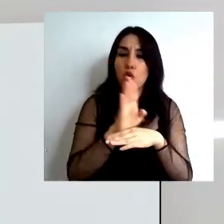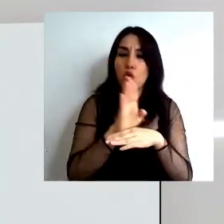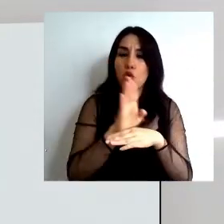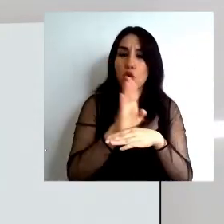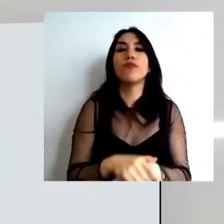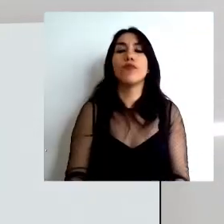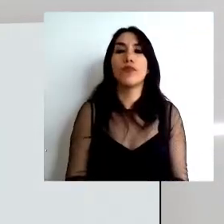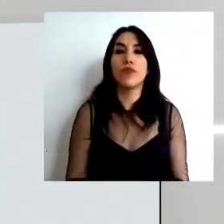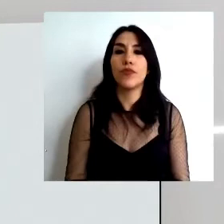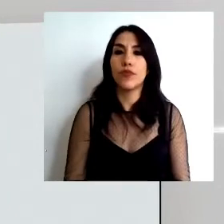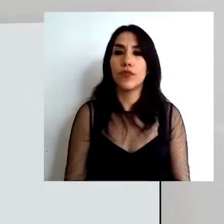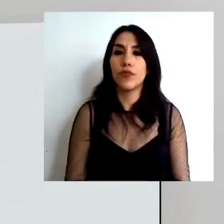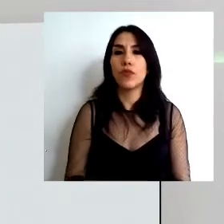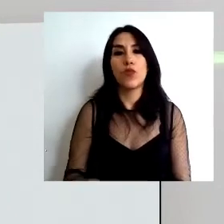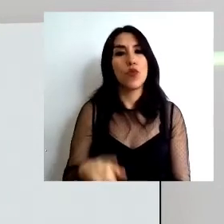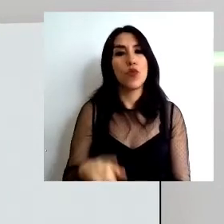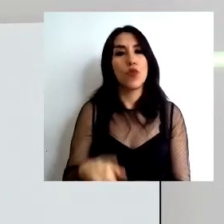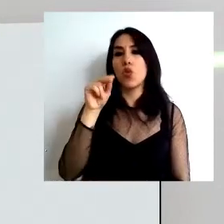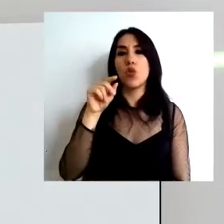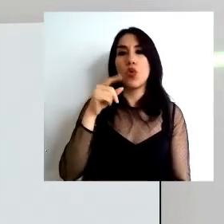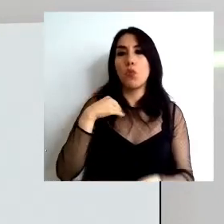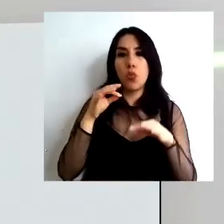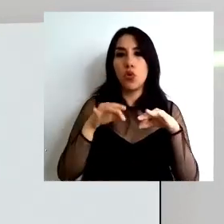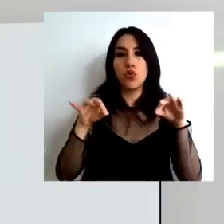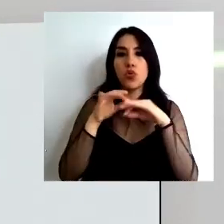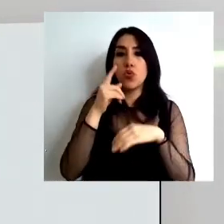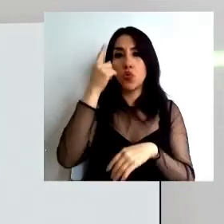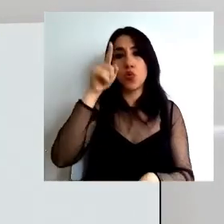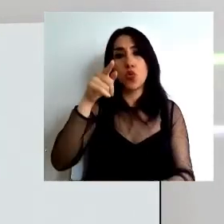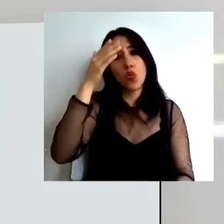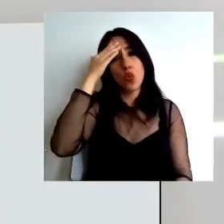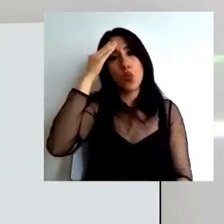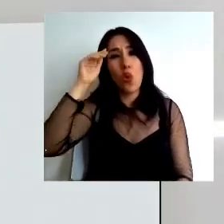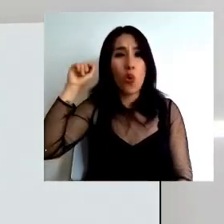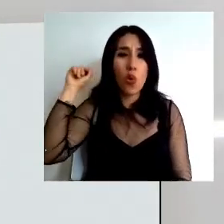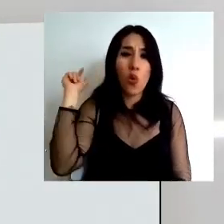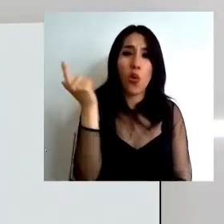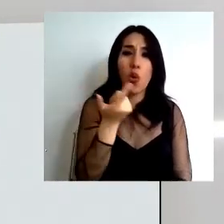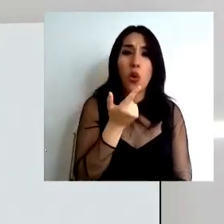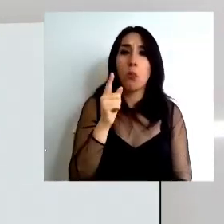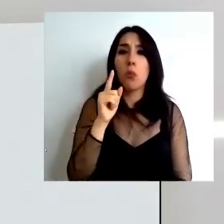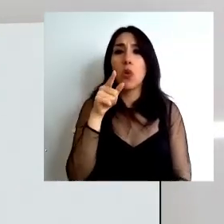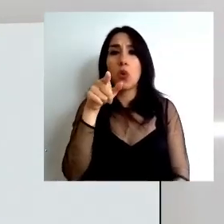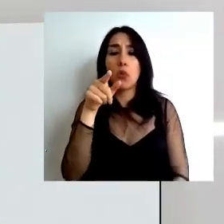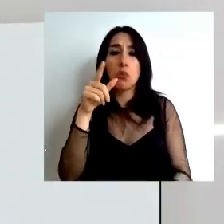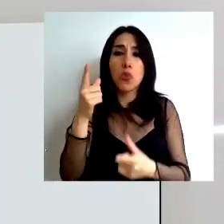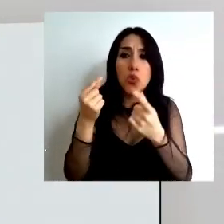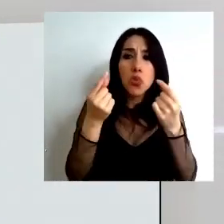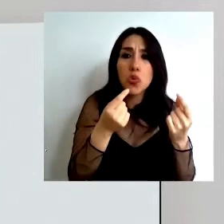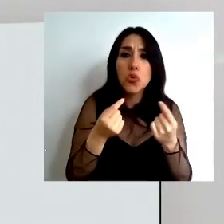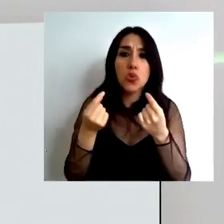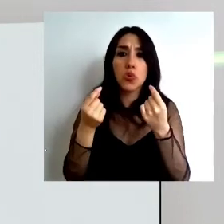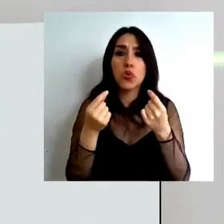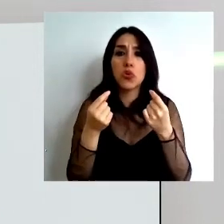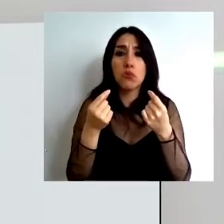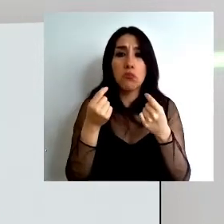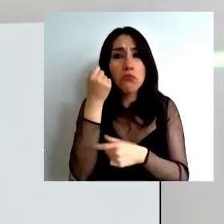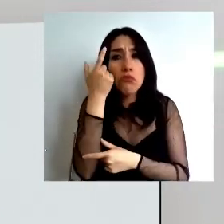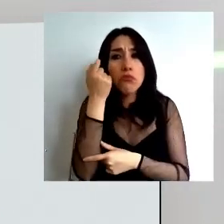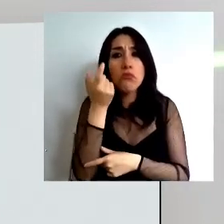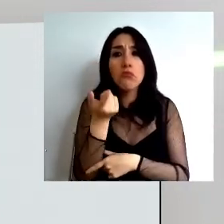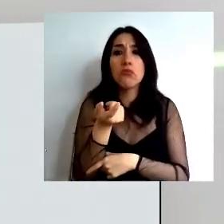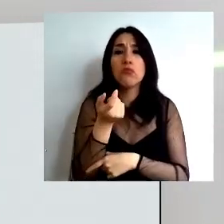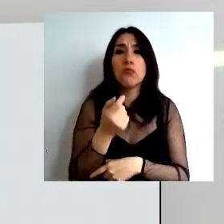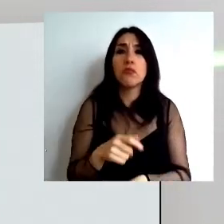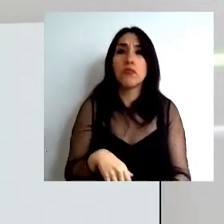because people do it and it's a little bit an organism. But when you go